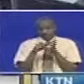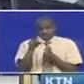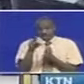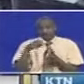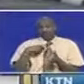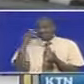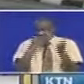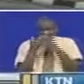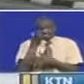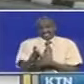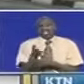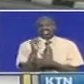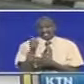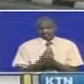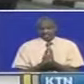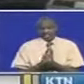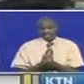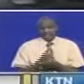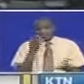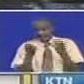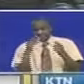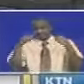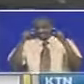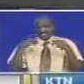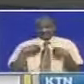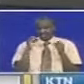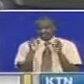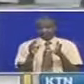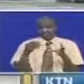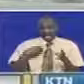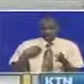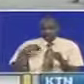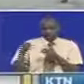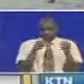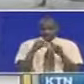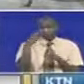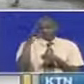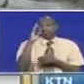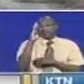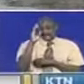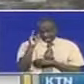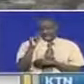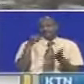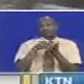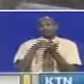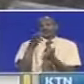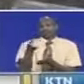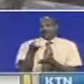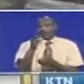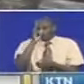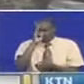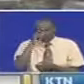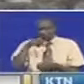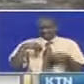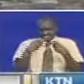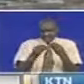face as part of the region. The operation would not have been successful without the involvement of the FBI. Reports indicate that the police were furnished